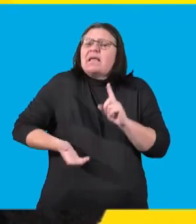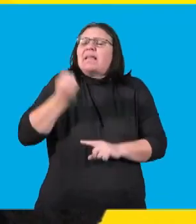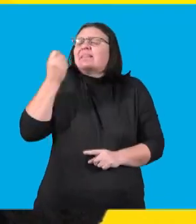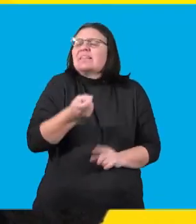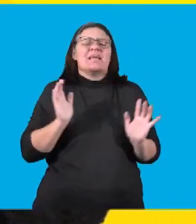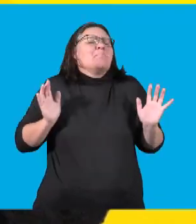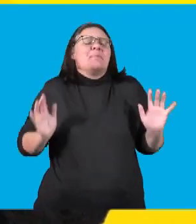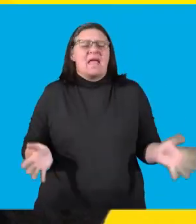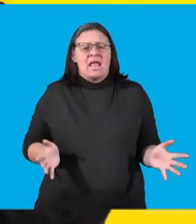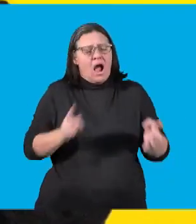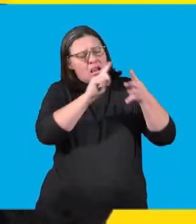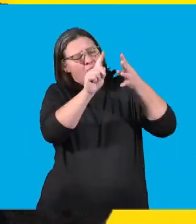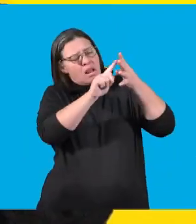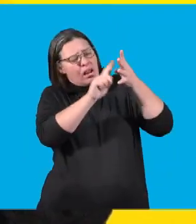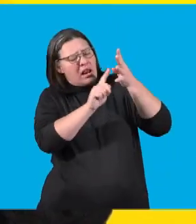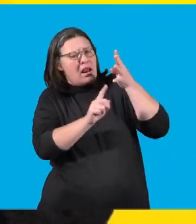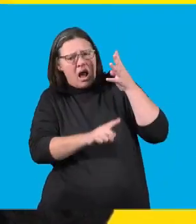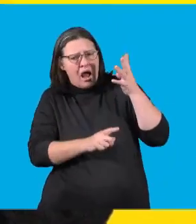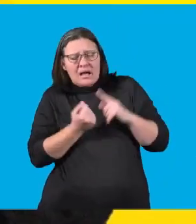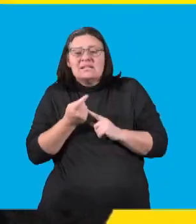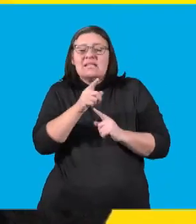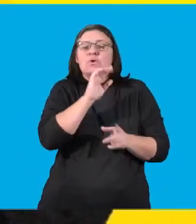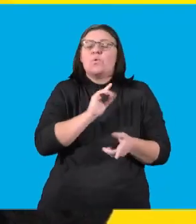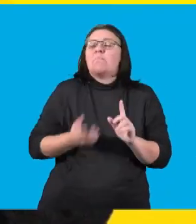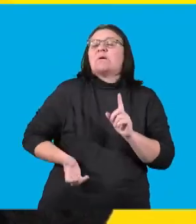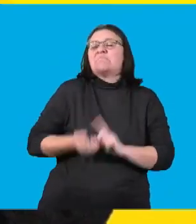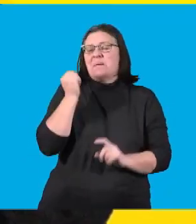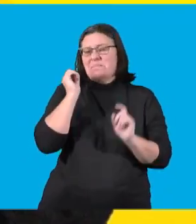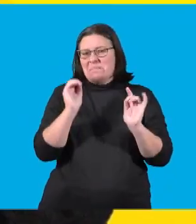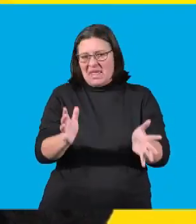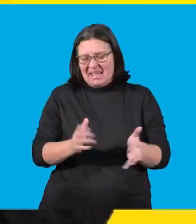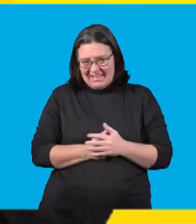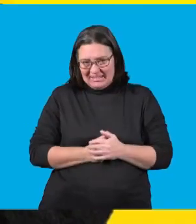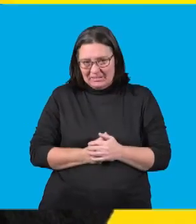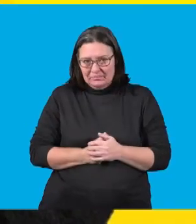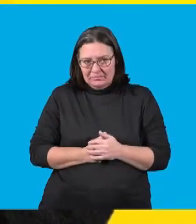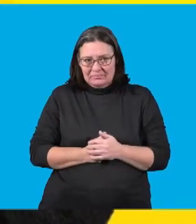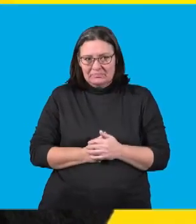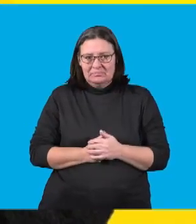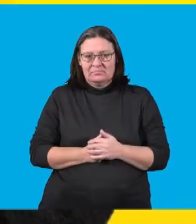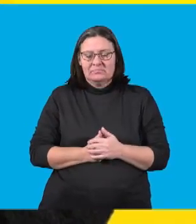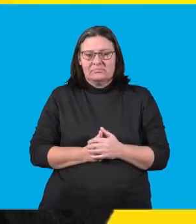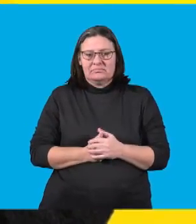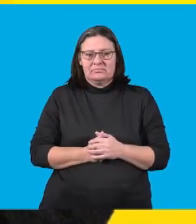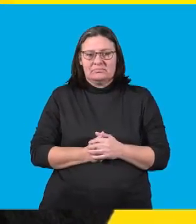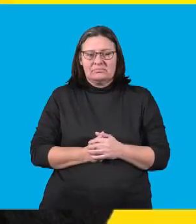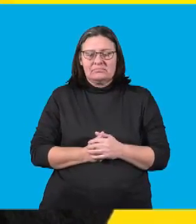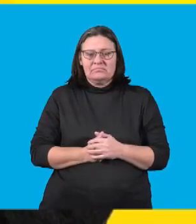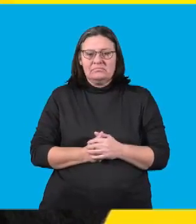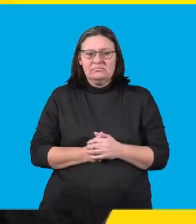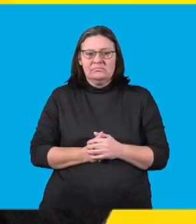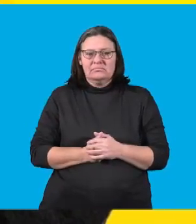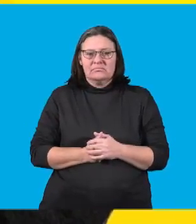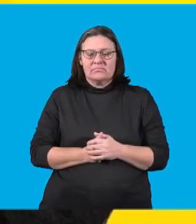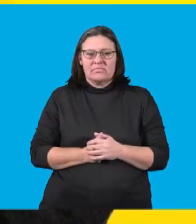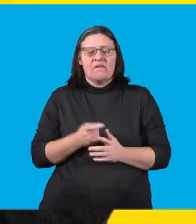to derive, okay? So all these different ways are just indicating, and all these different words and different languages just indicating that you